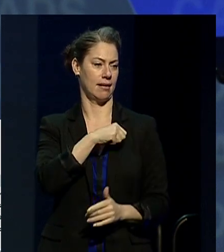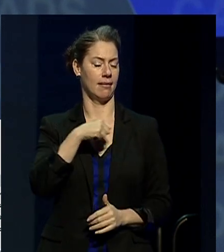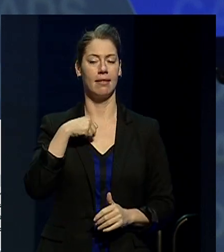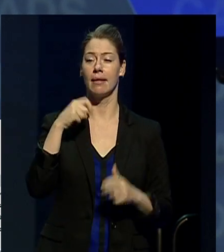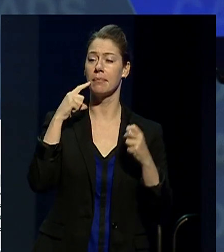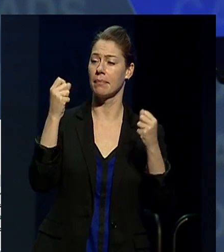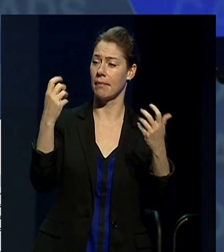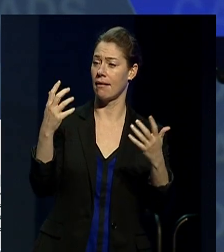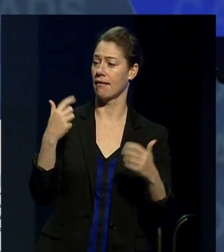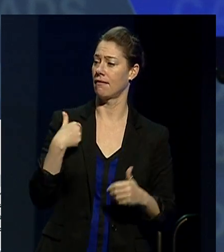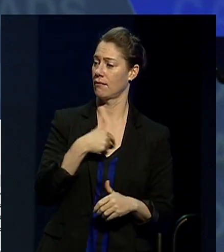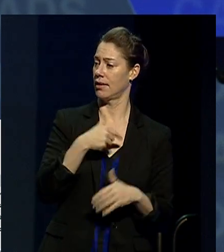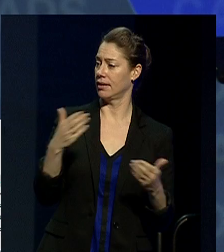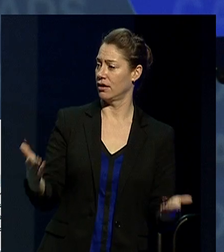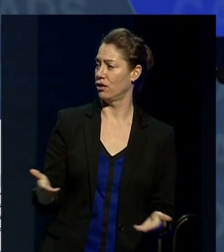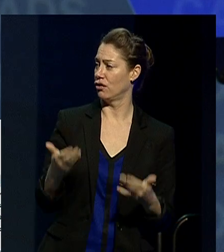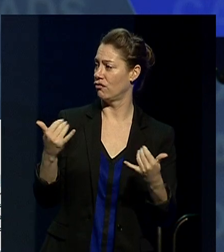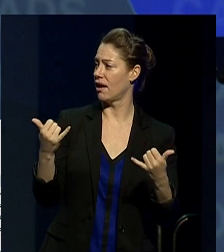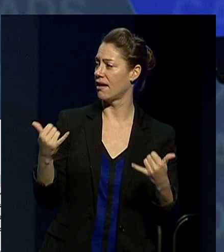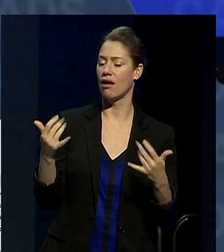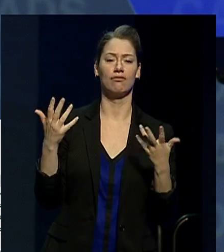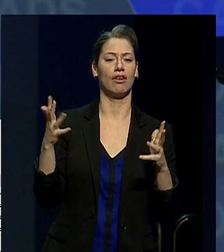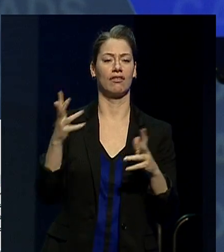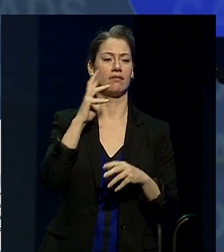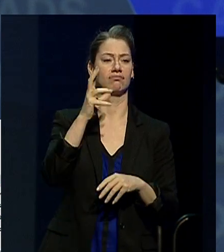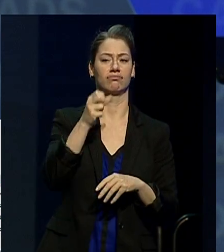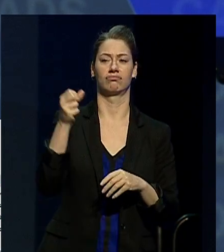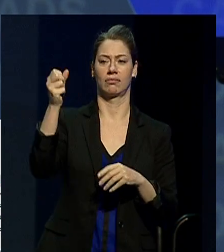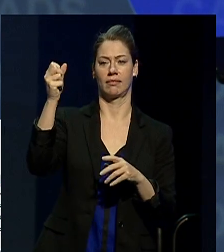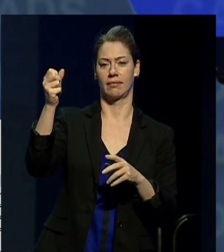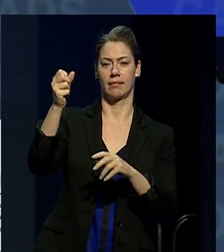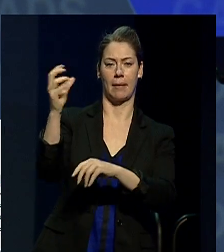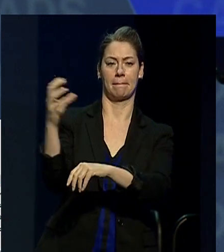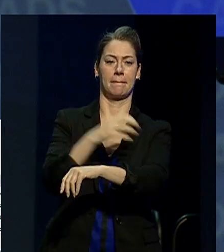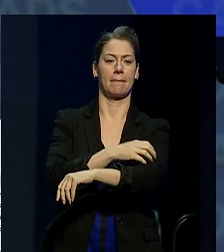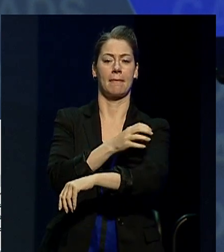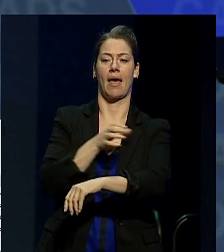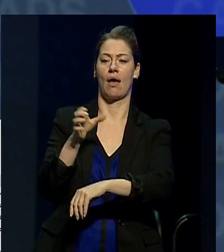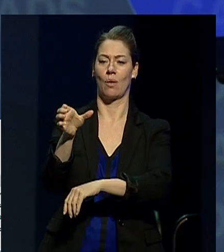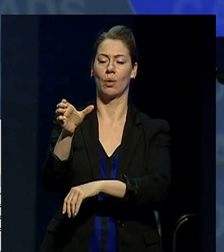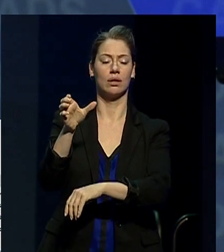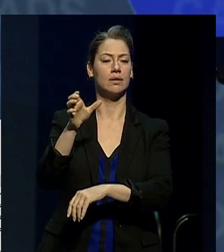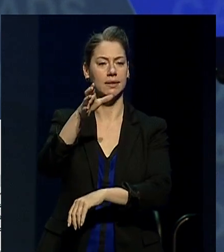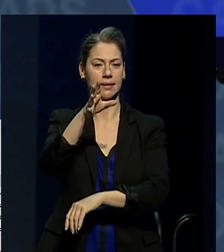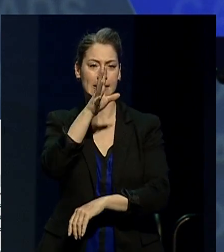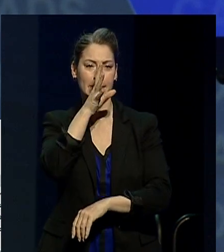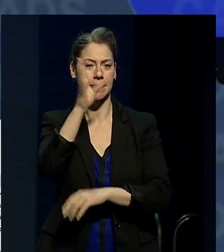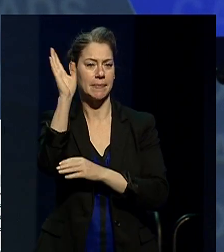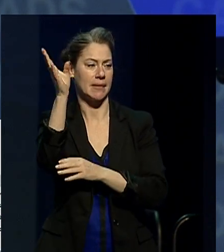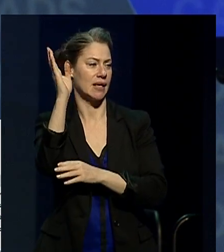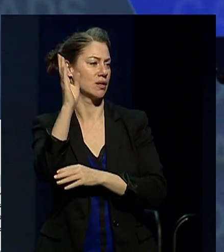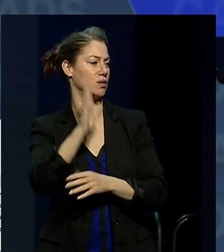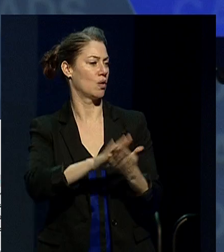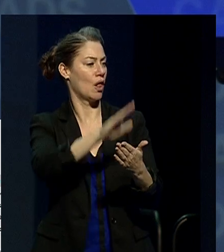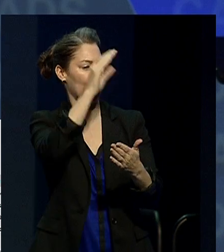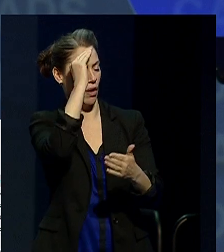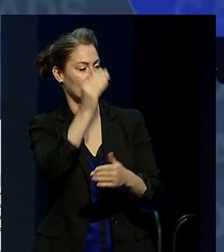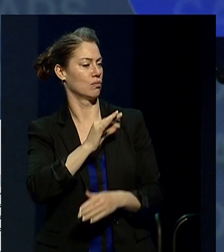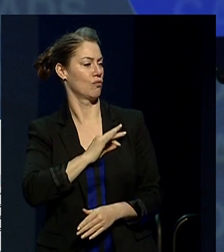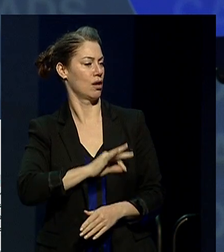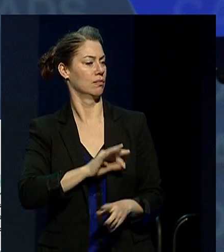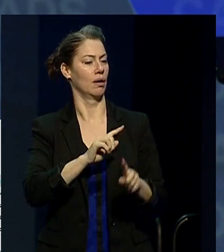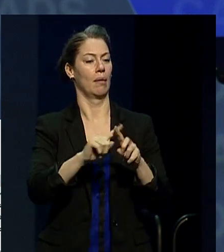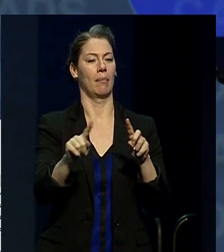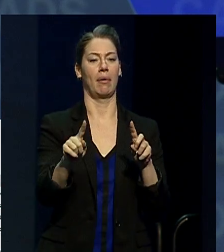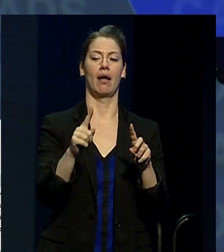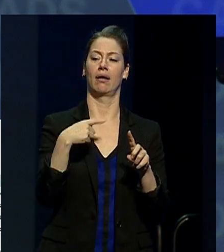us who are here today are already empowered to speak, to learn, to prosper. But we're leaving too many people